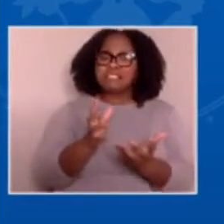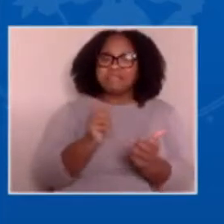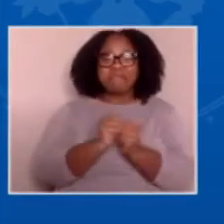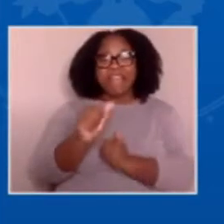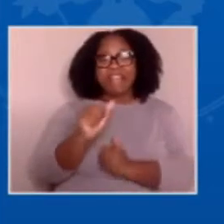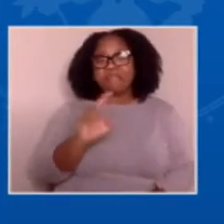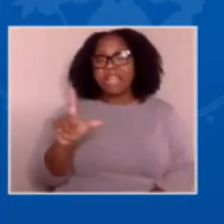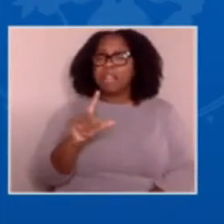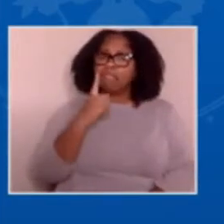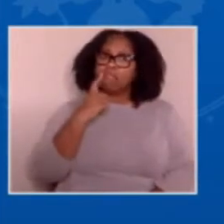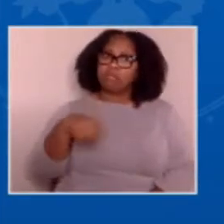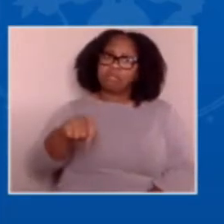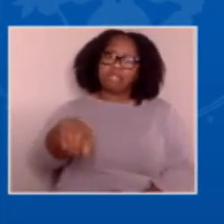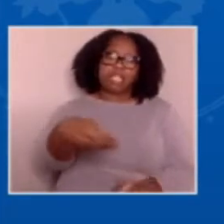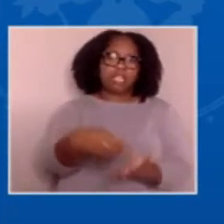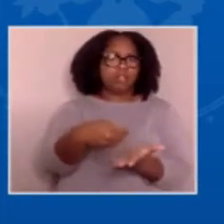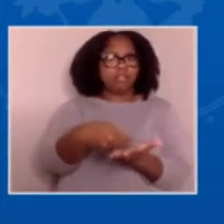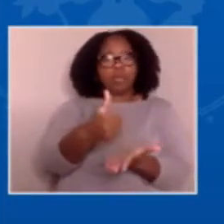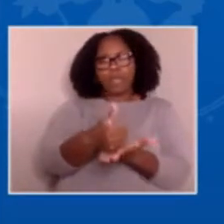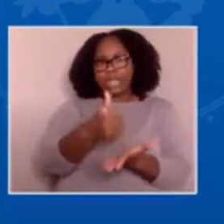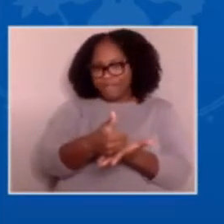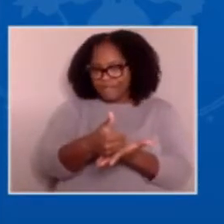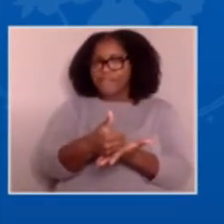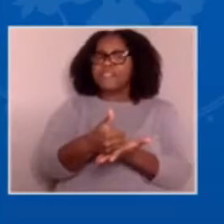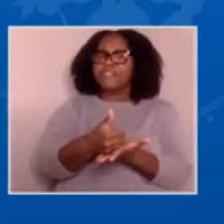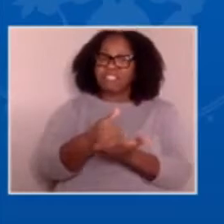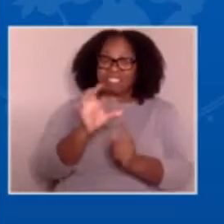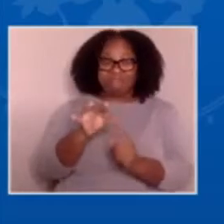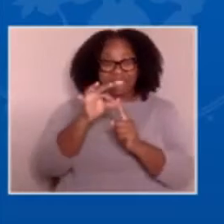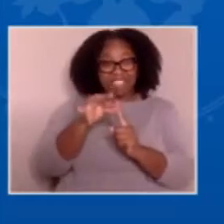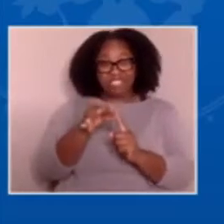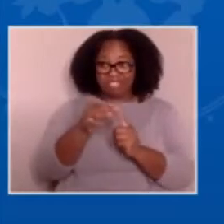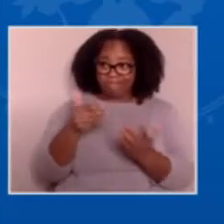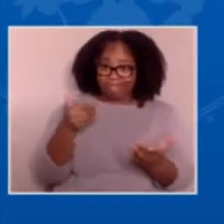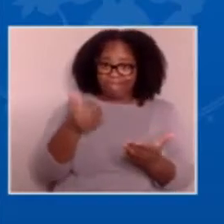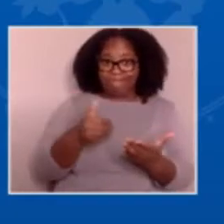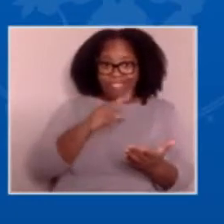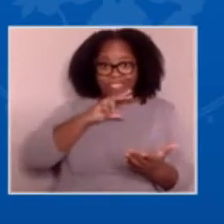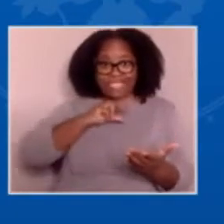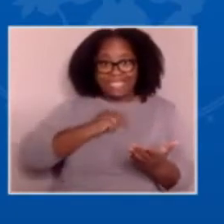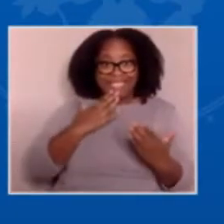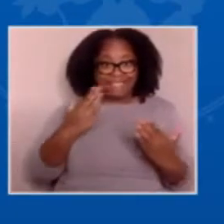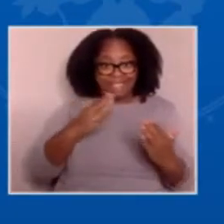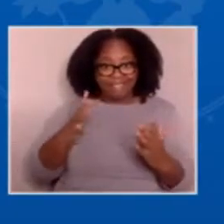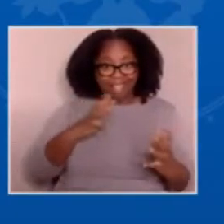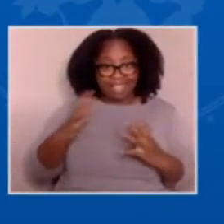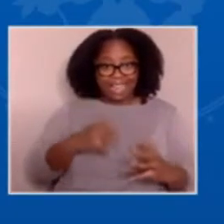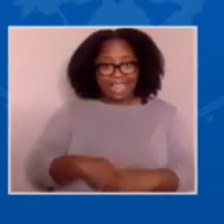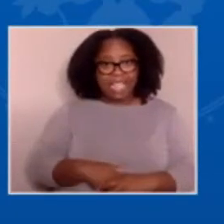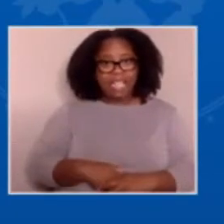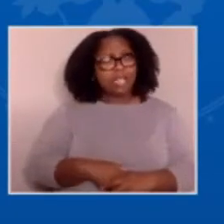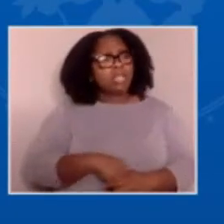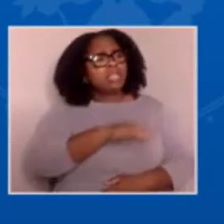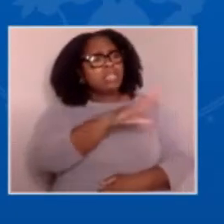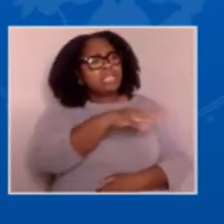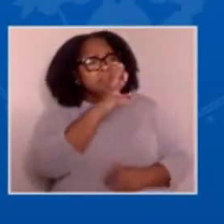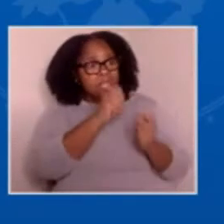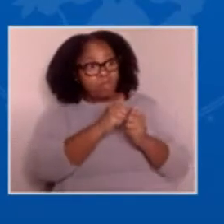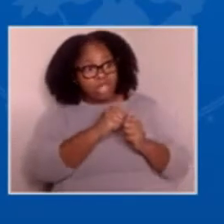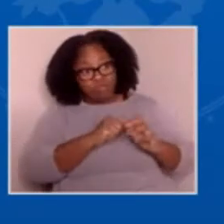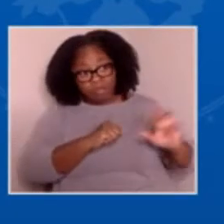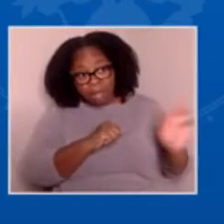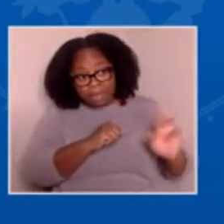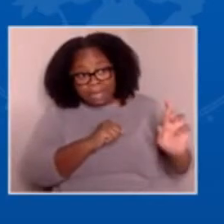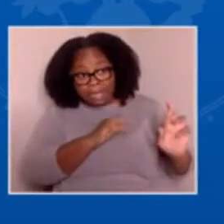relief is needed especially as we look toward uh the Thanksgiving holiday do you know if he's speaking to republicans in Congress on